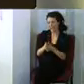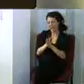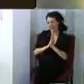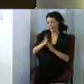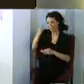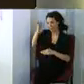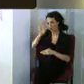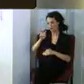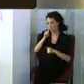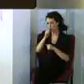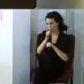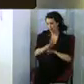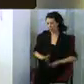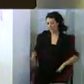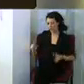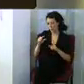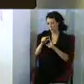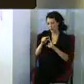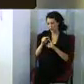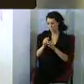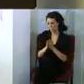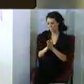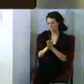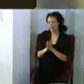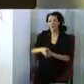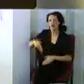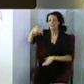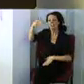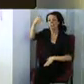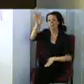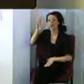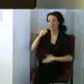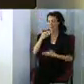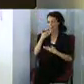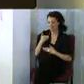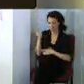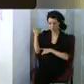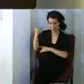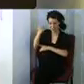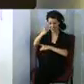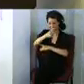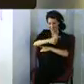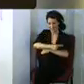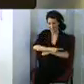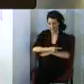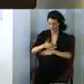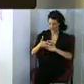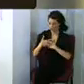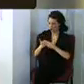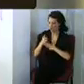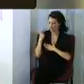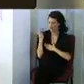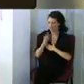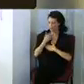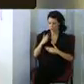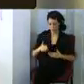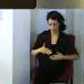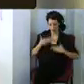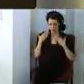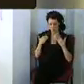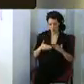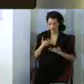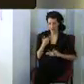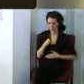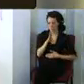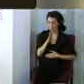word this afternoon. God, we are so thankful for this day. It is the day that you have made. You've called us to rejoice and to be glad in it.